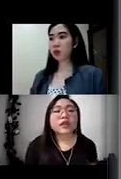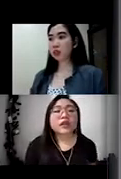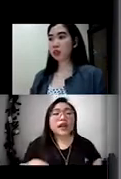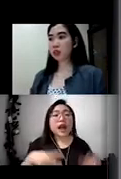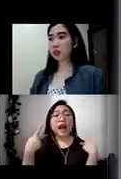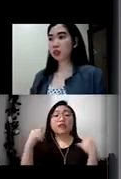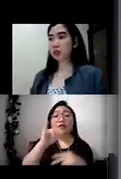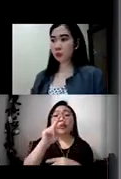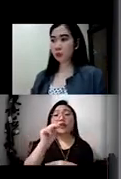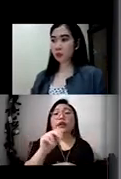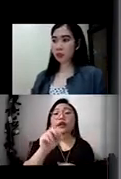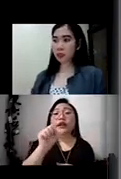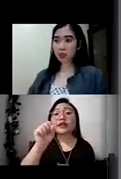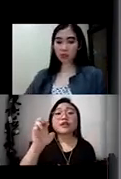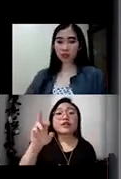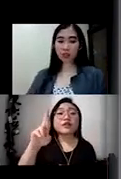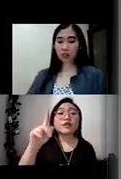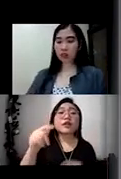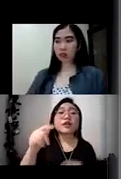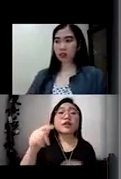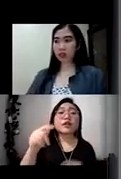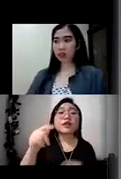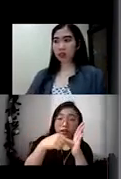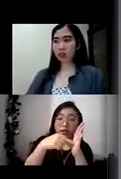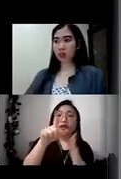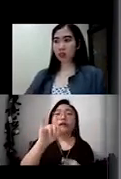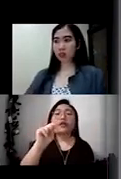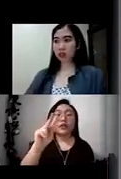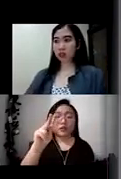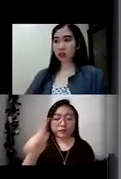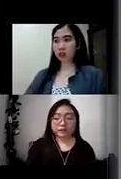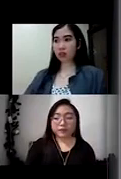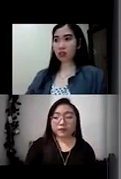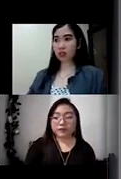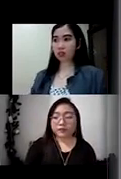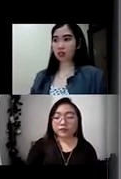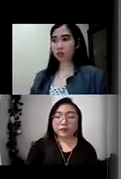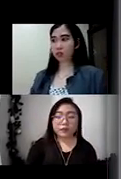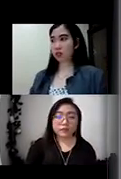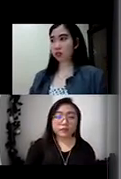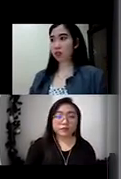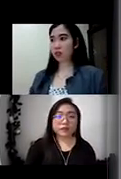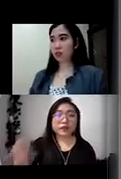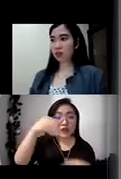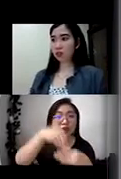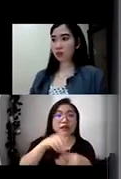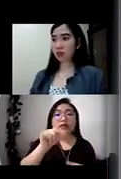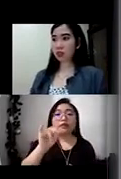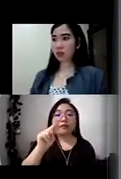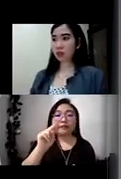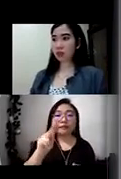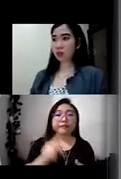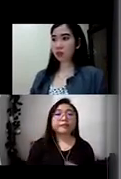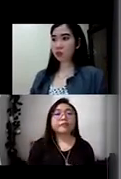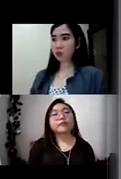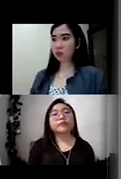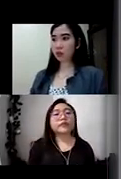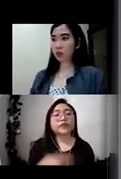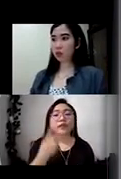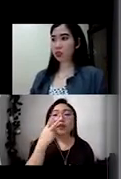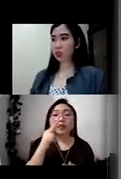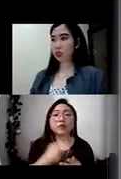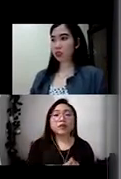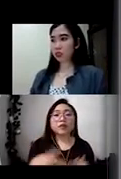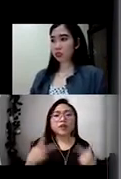I want this to be insert a link. A link or something. Kung makikita nyo, if you